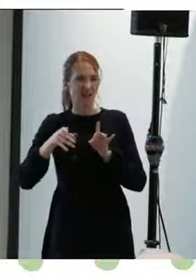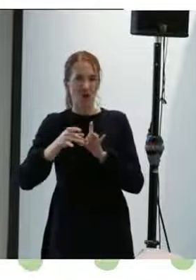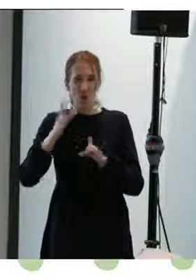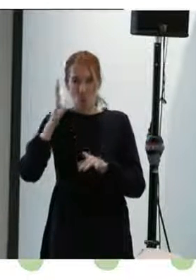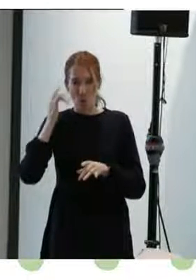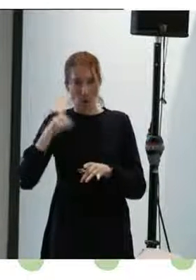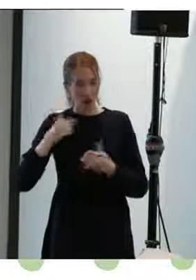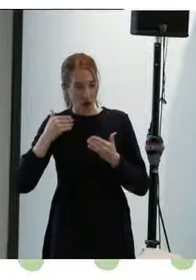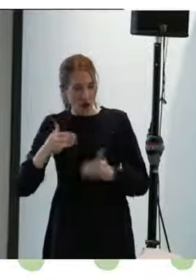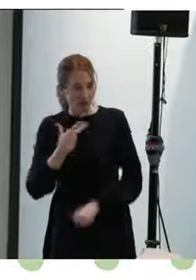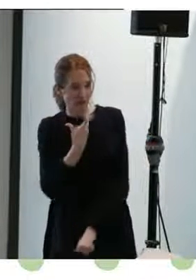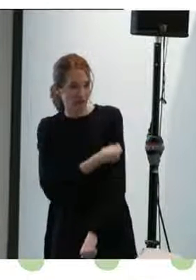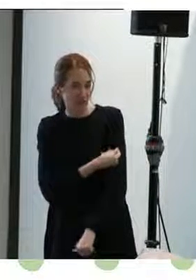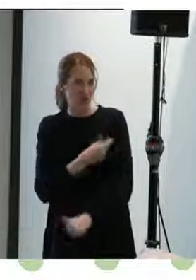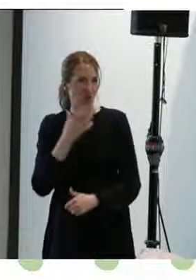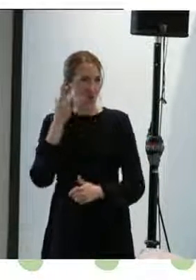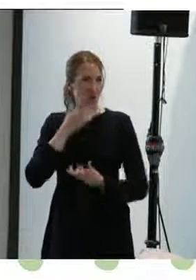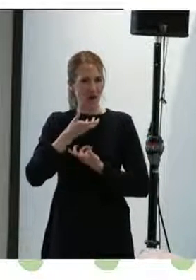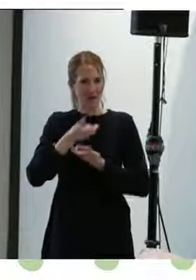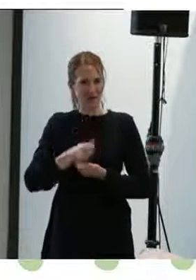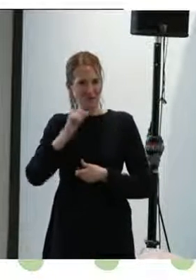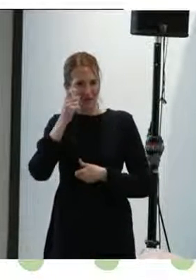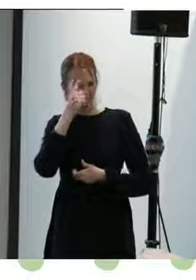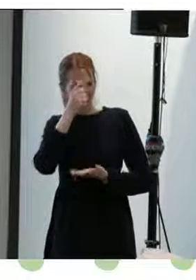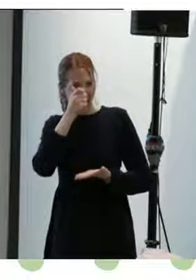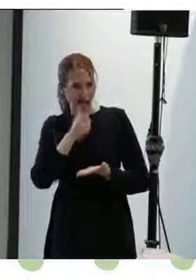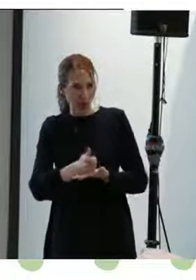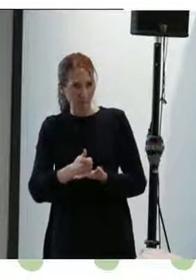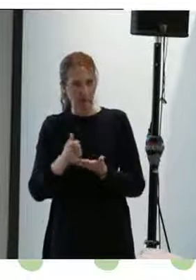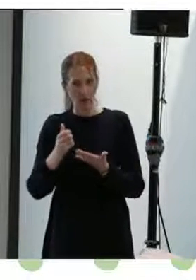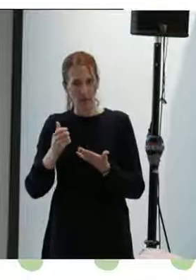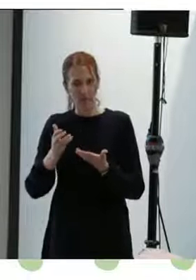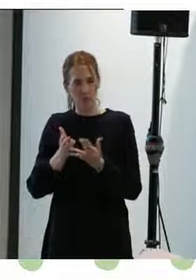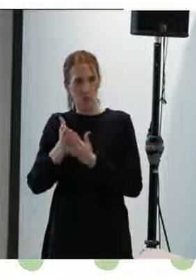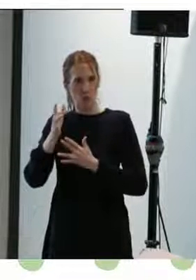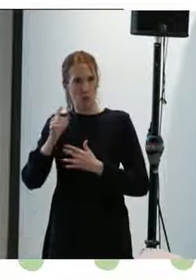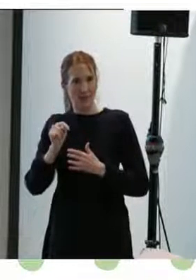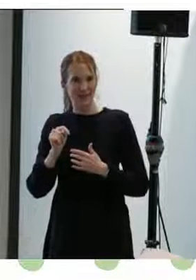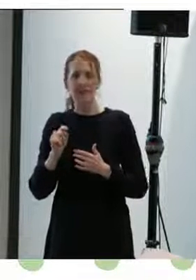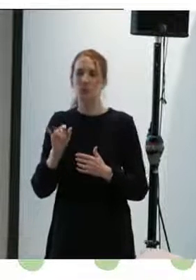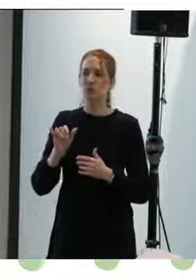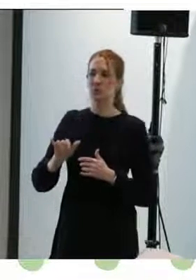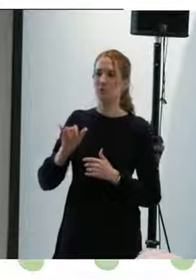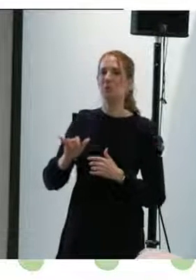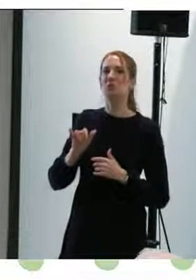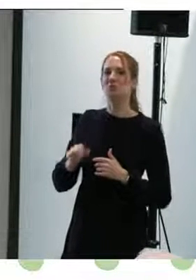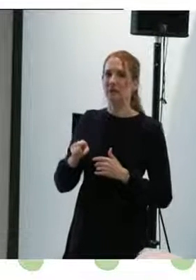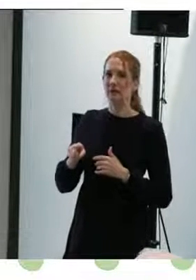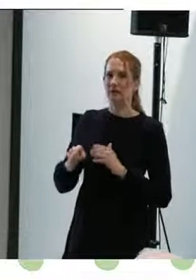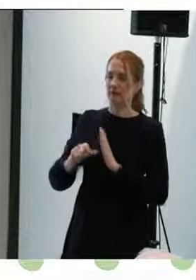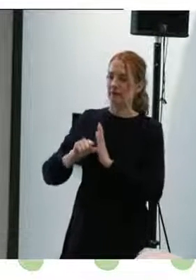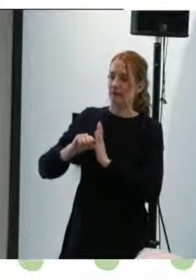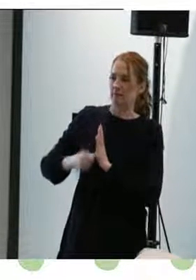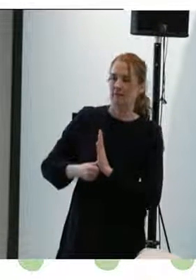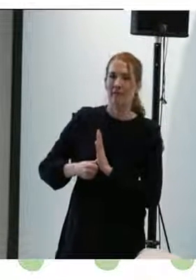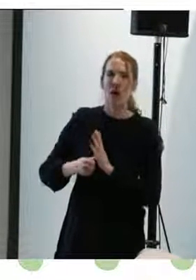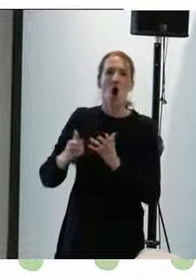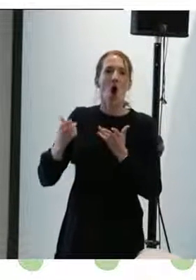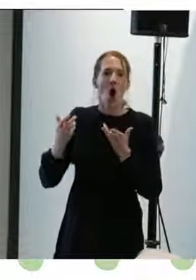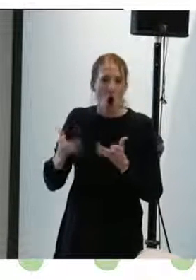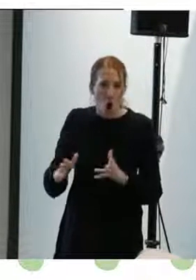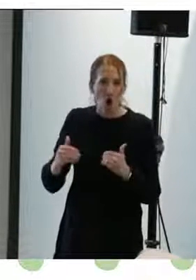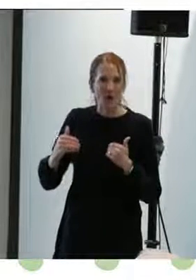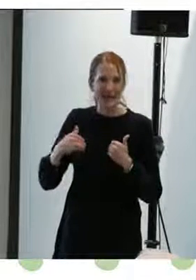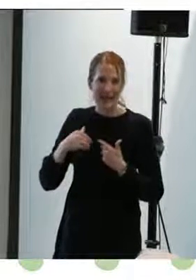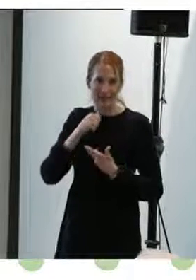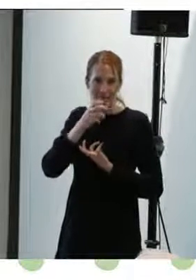why would I trust the government to get us out of this? So it sort of seemed to reinforce the sense of distrust that they already felt.